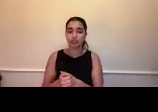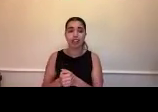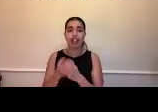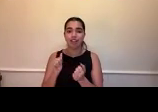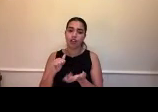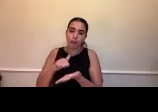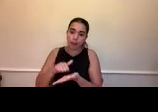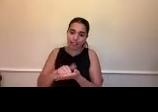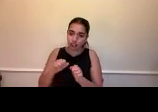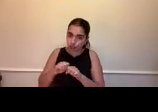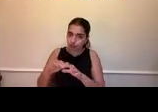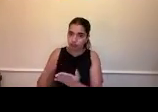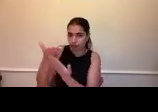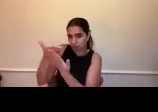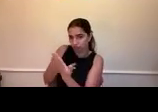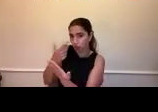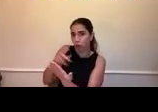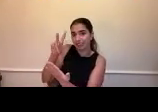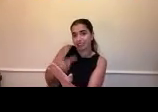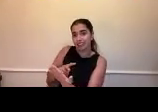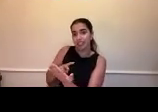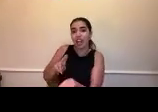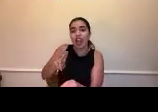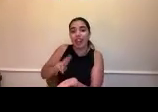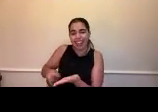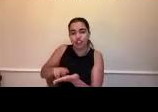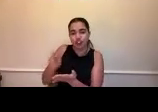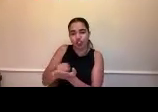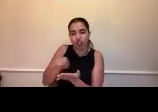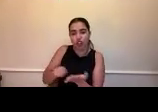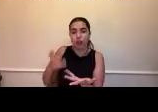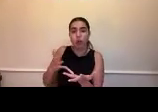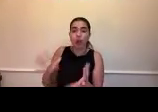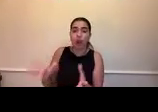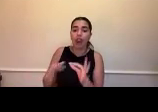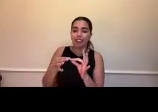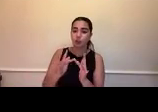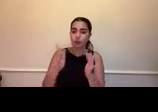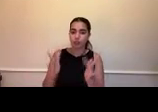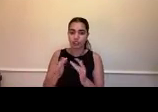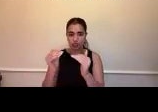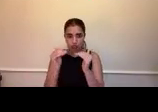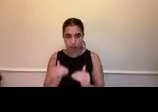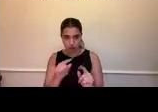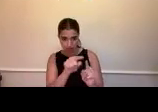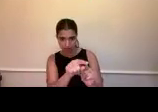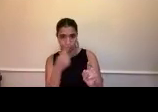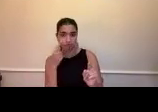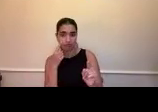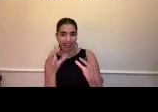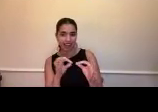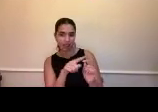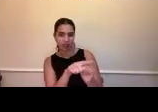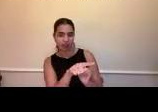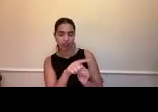which you could see in Nature, which is linked on the webpage at the bottom of this screen. Also, Kate